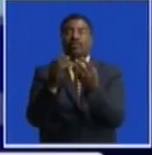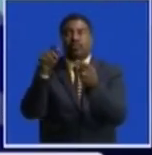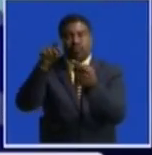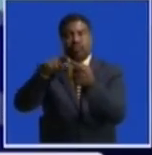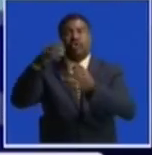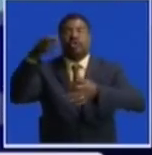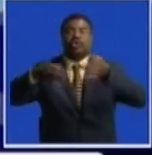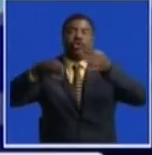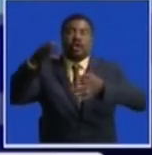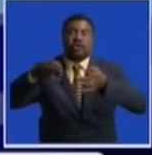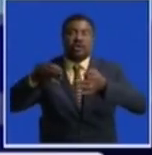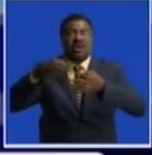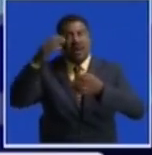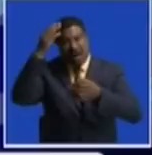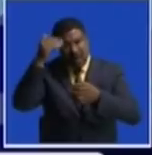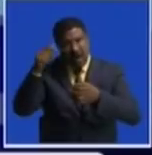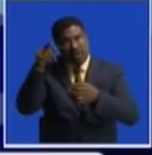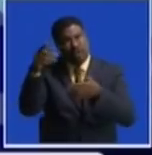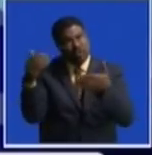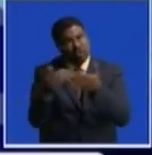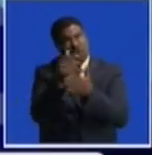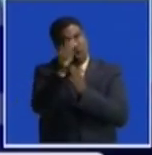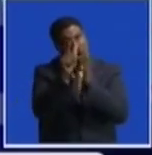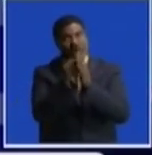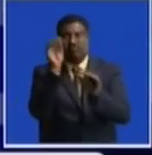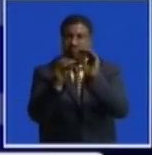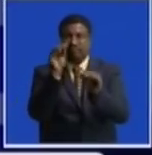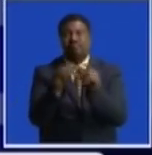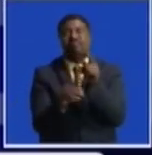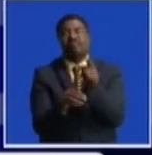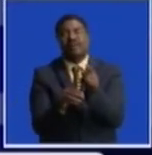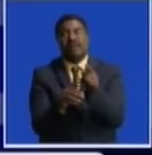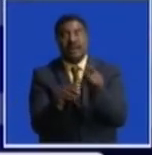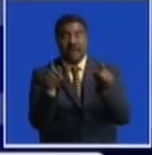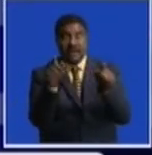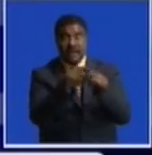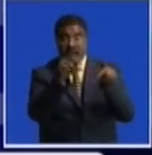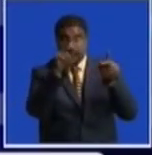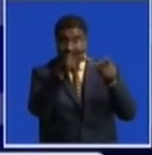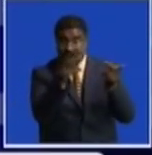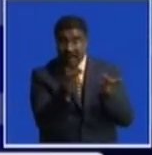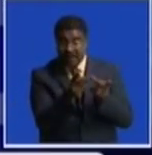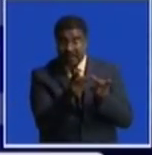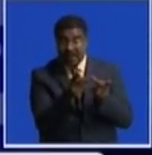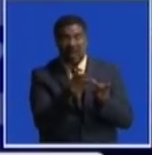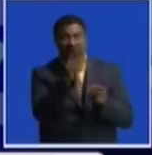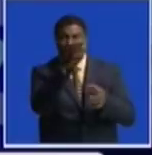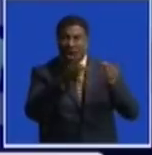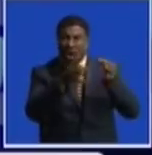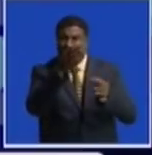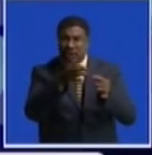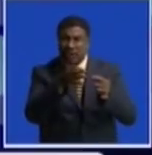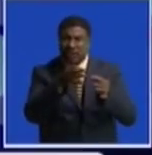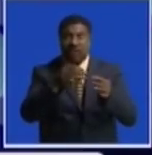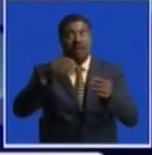Rules and Court-Annexed Mediation Rules held in Lusaka. At the same event, Chairperson Advisory Committee on Court-Annexed